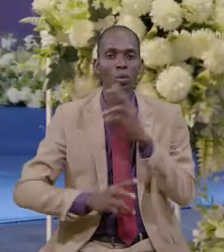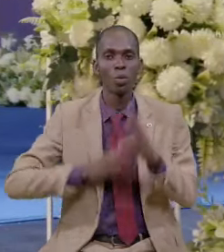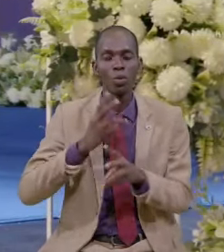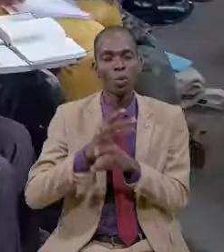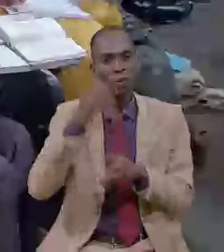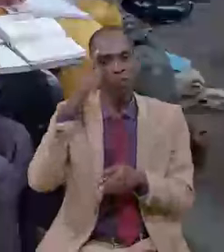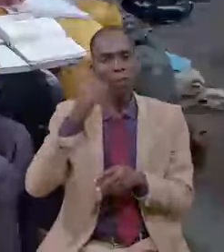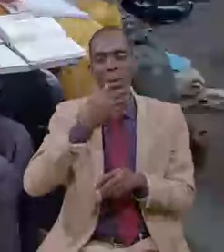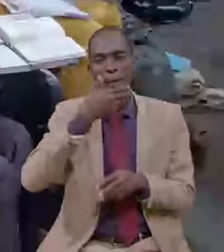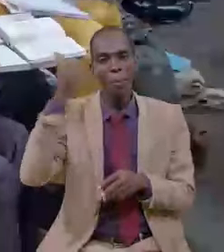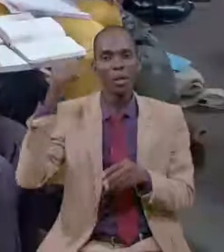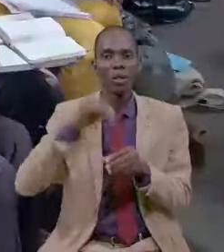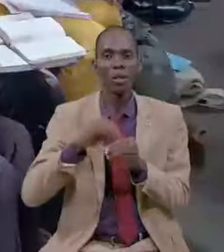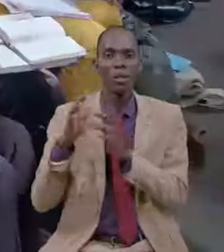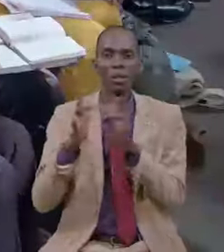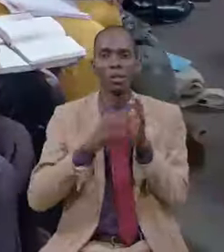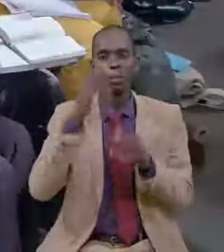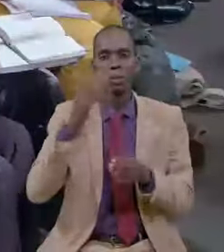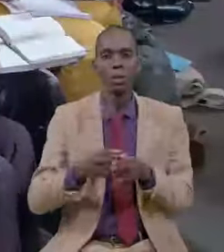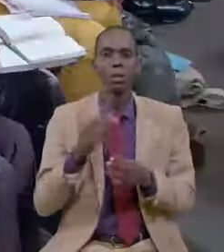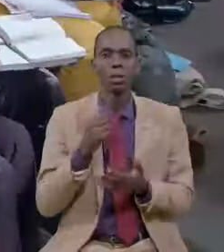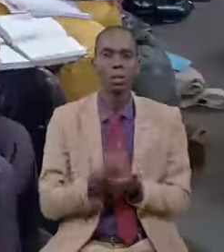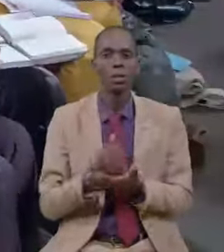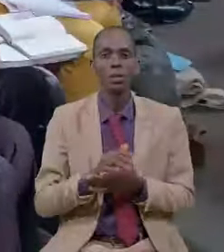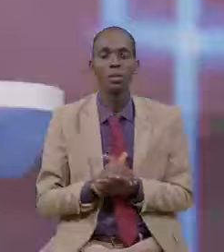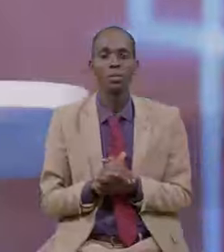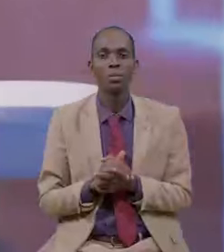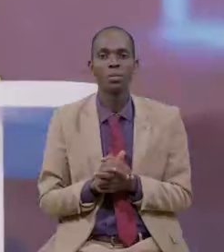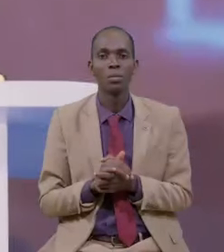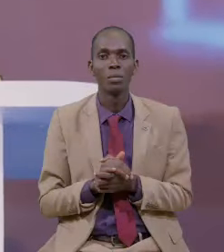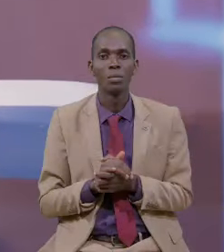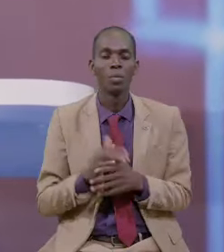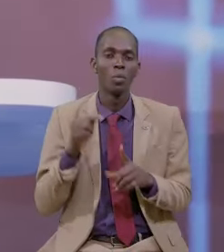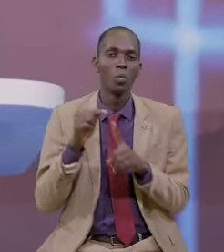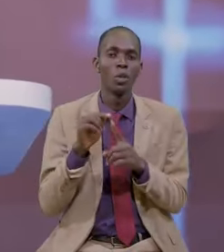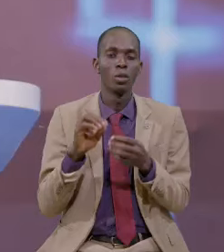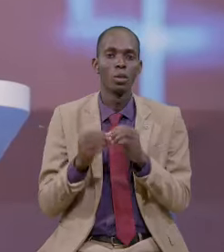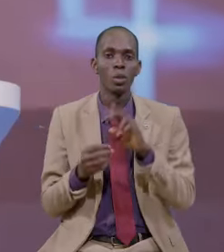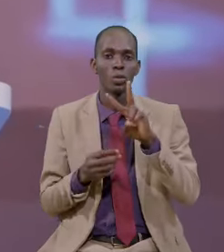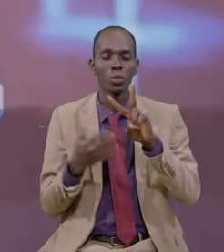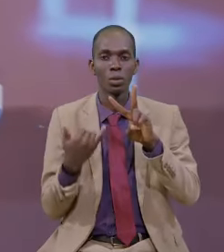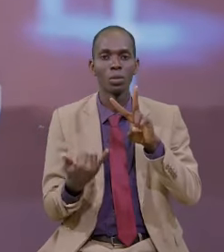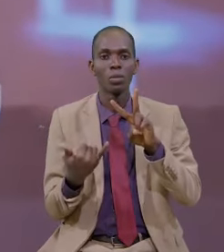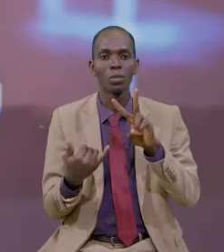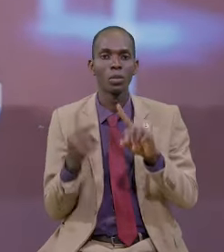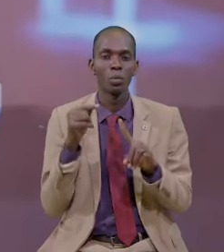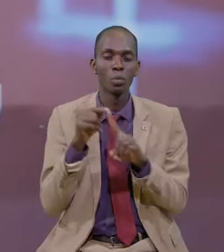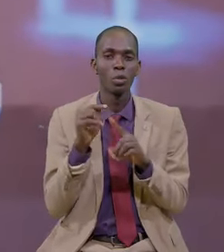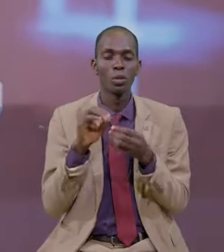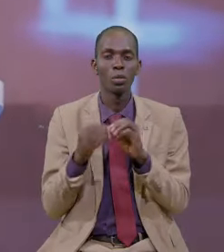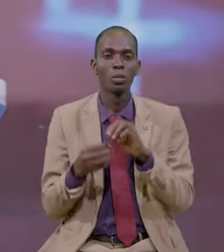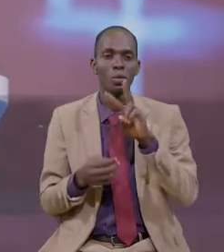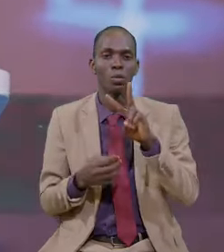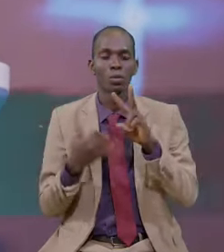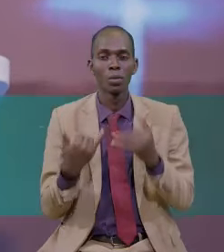in Jesus' name. We're coming to point number two here. Point number